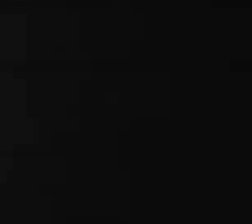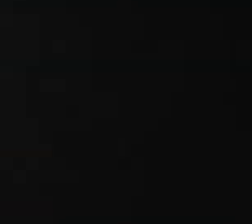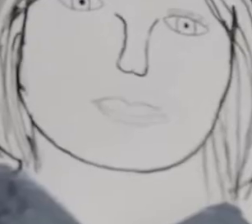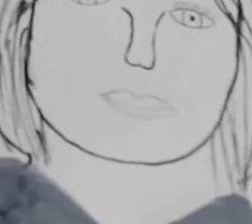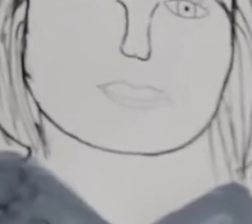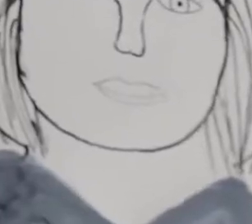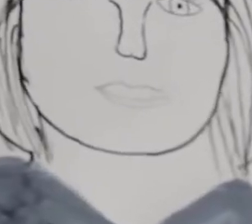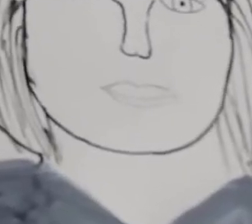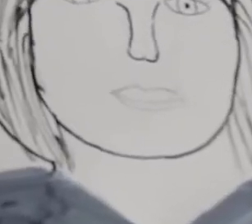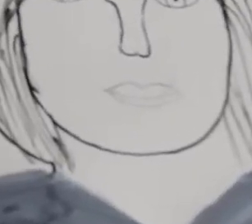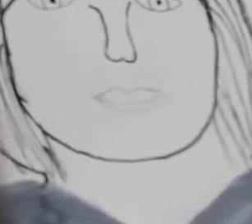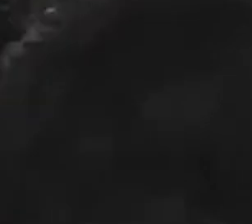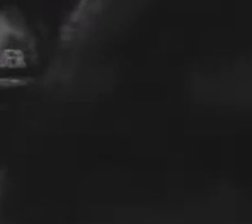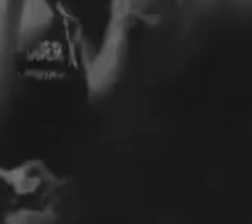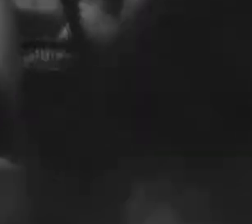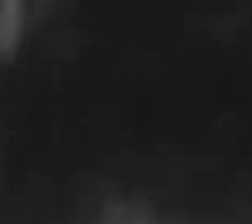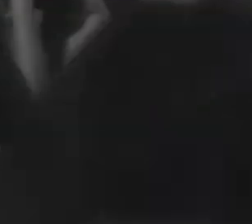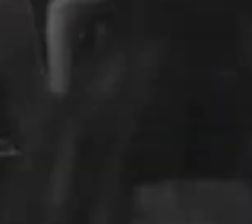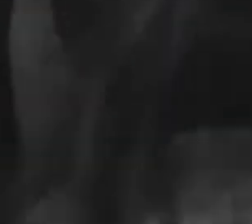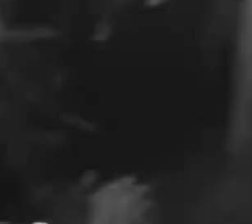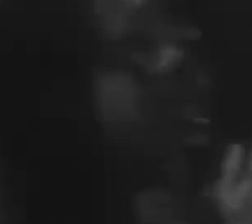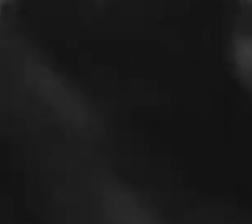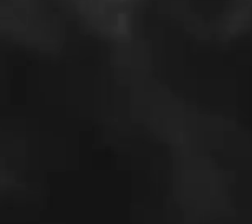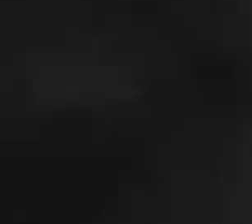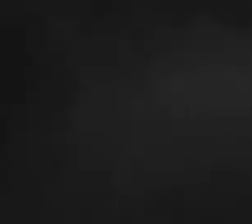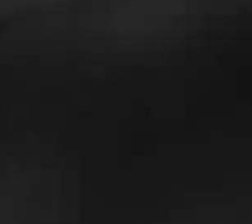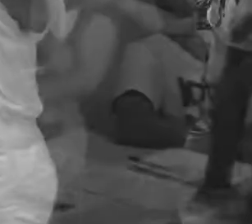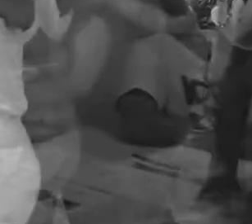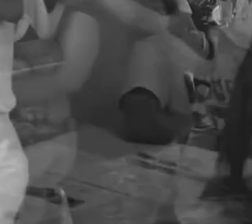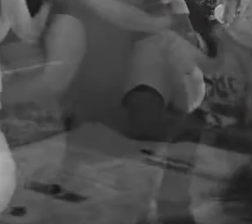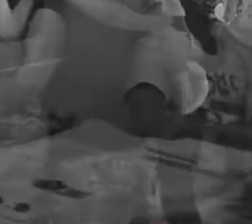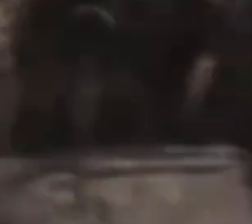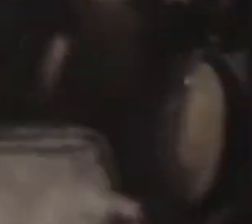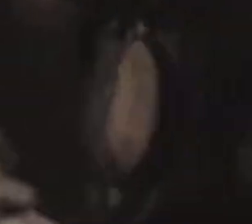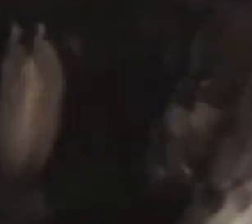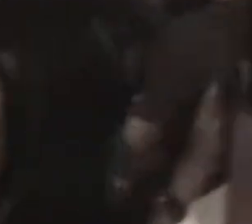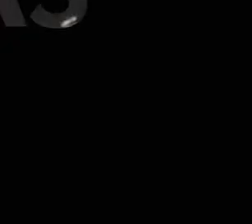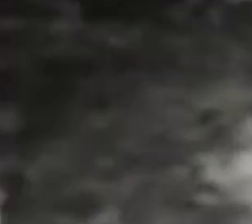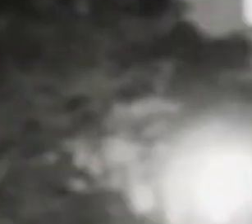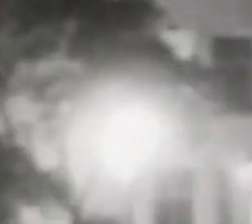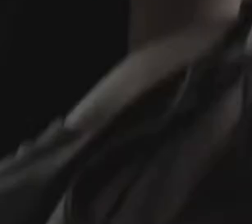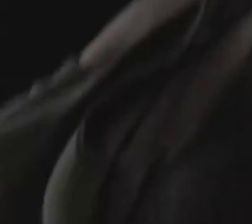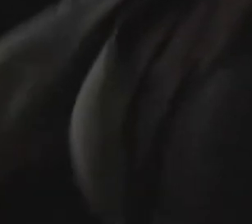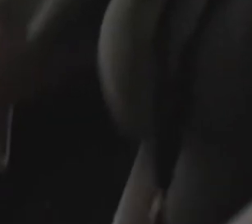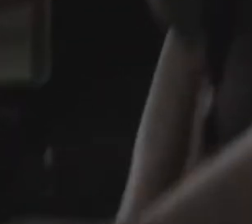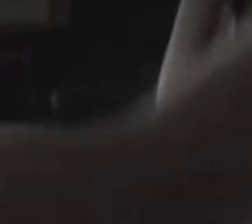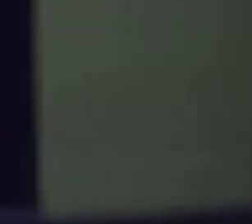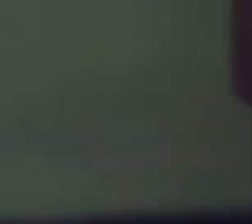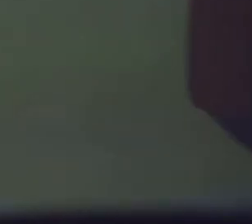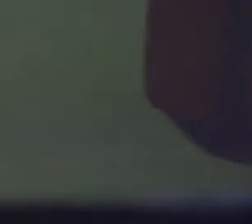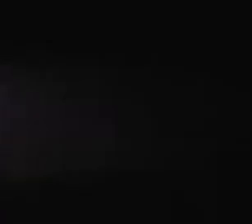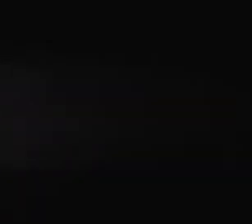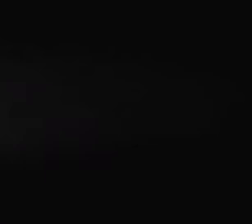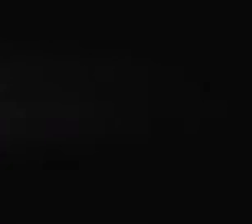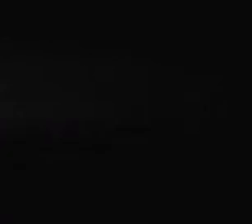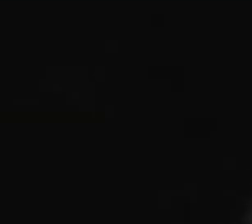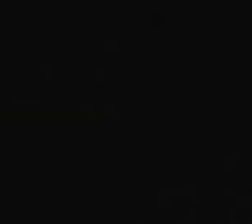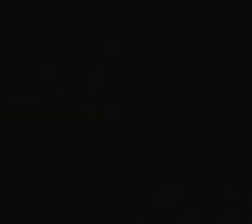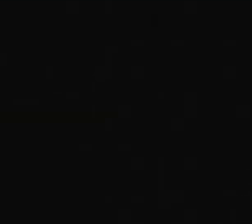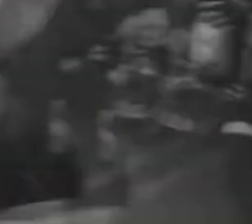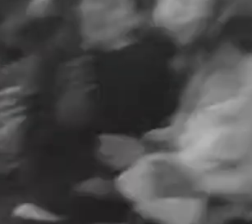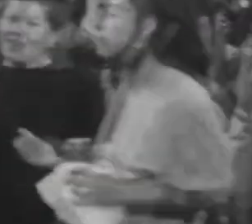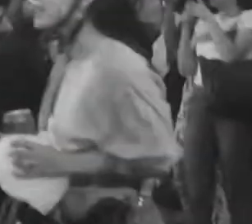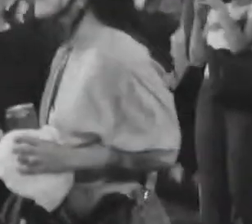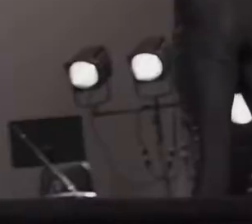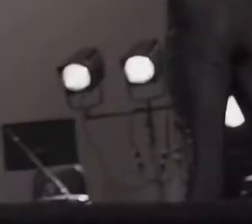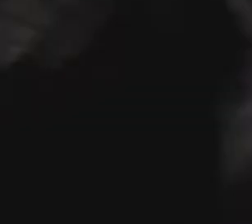Oh, don't you want a piece of my soul? Oh, don't you